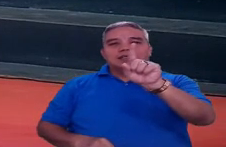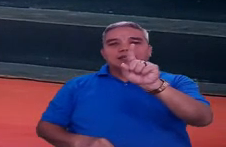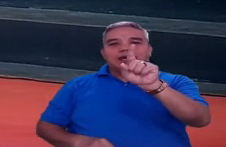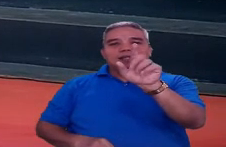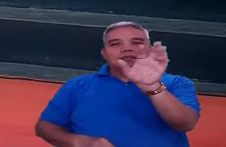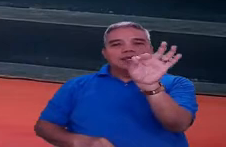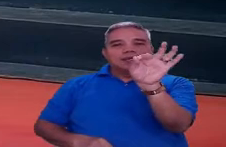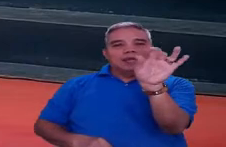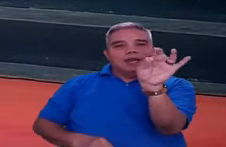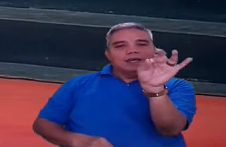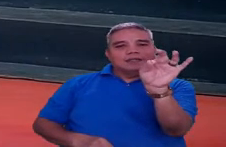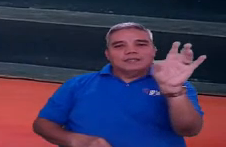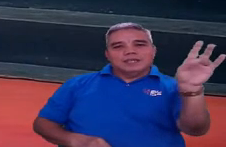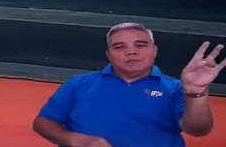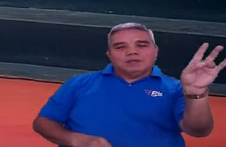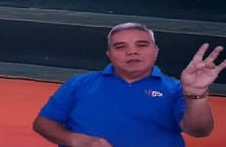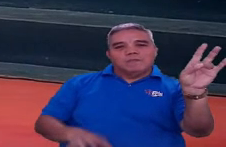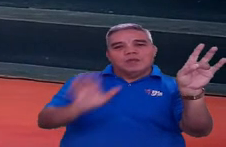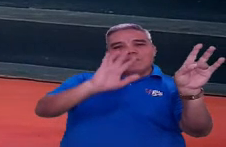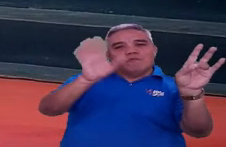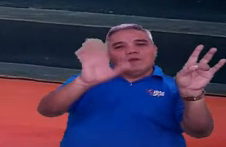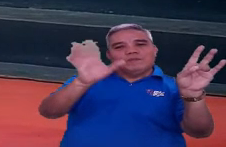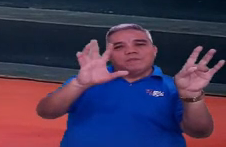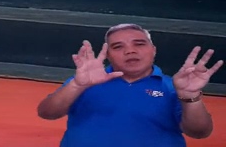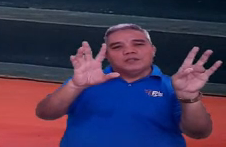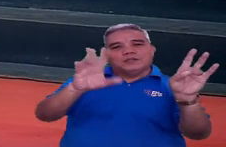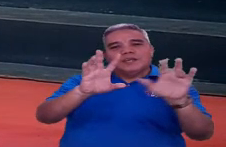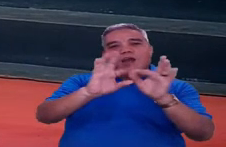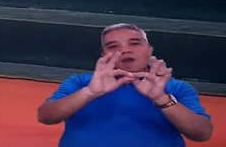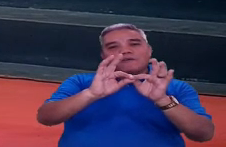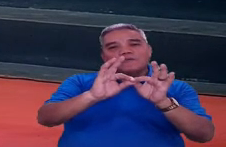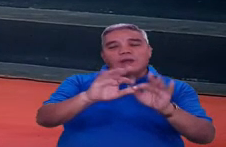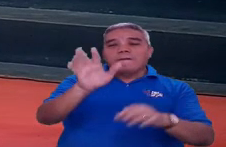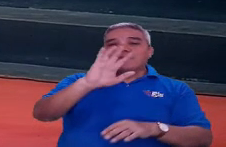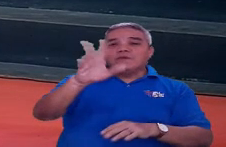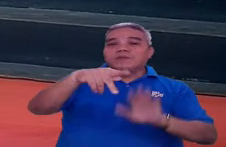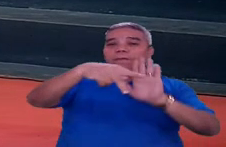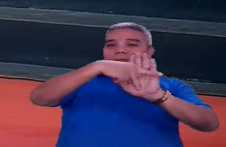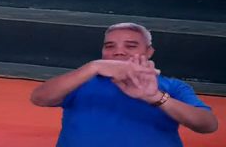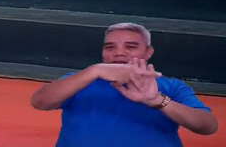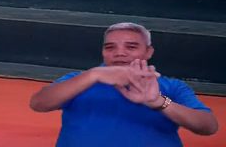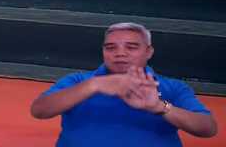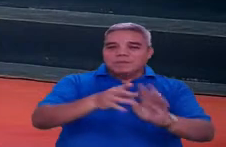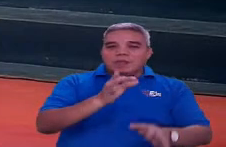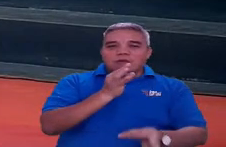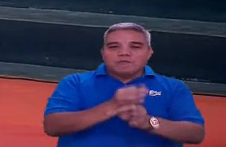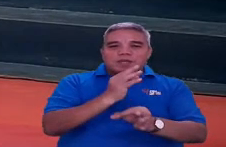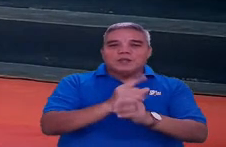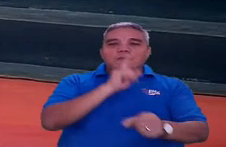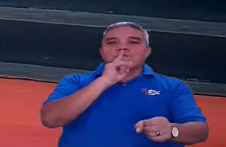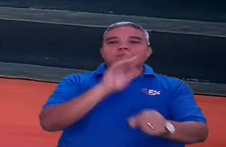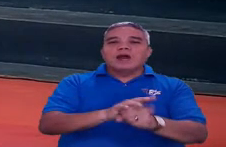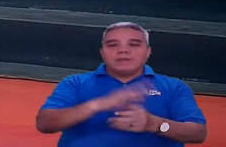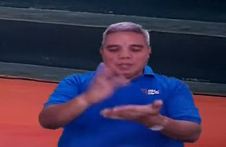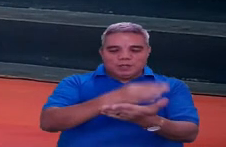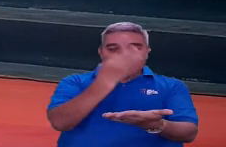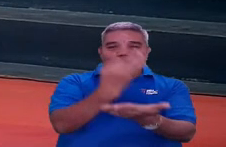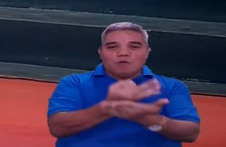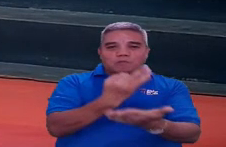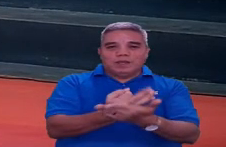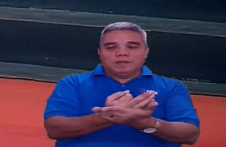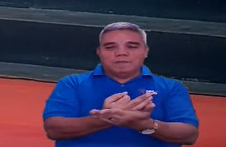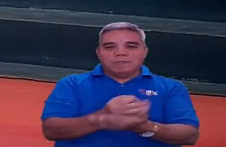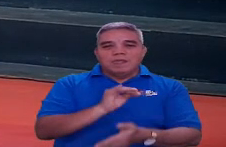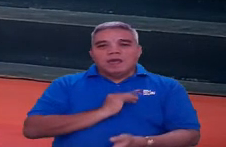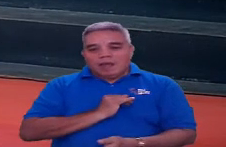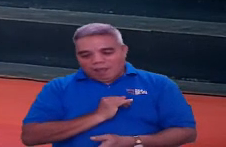1987. 50 pesos as a result of that. 50 pesos faith promise offering.